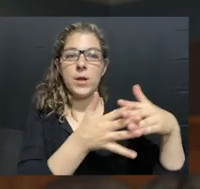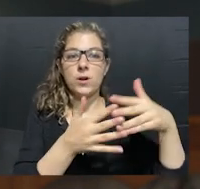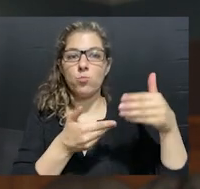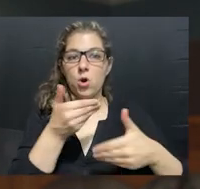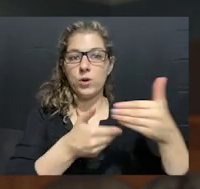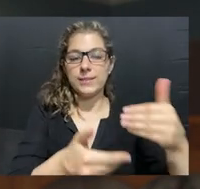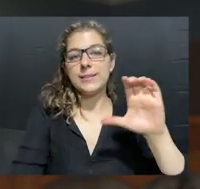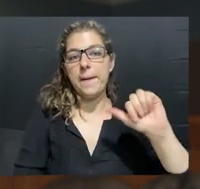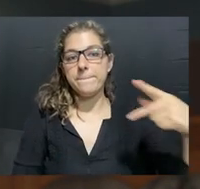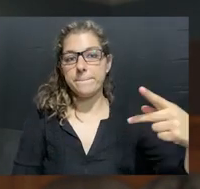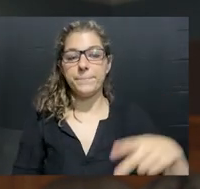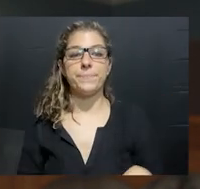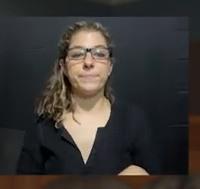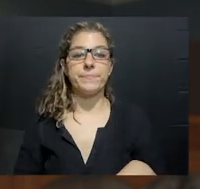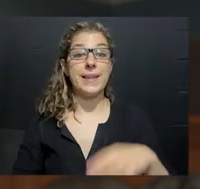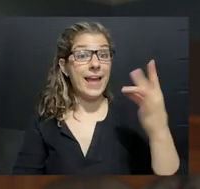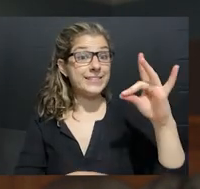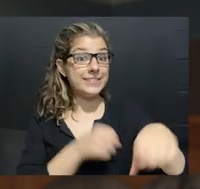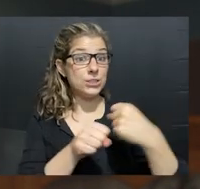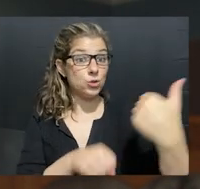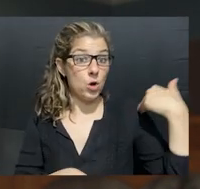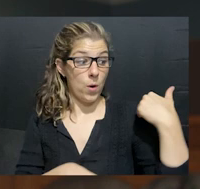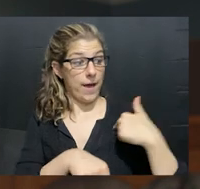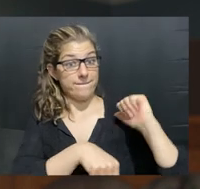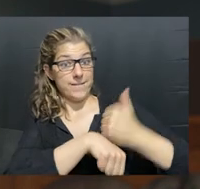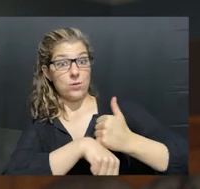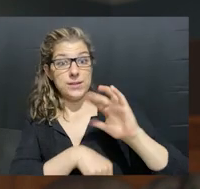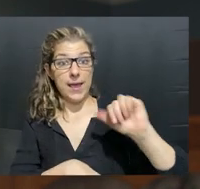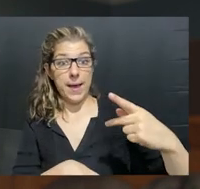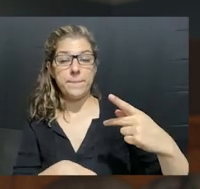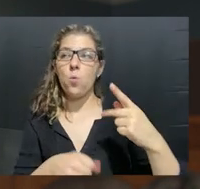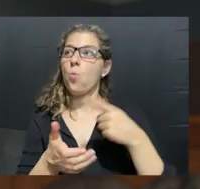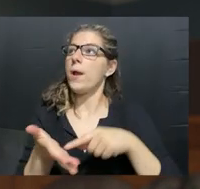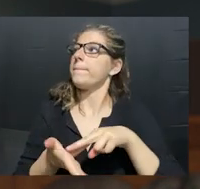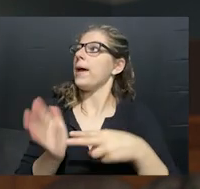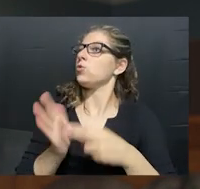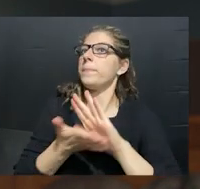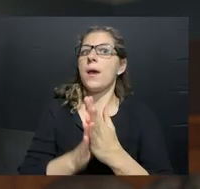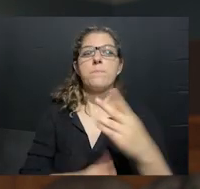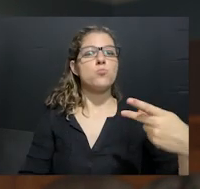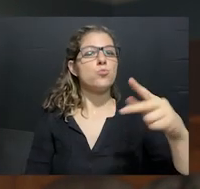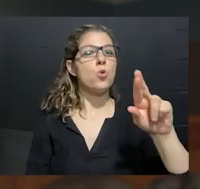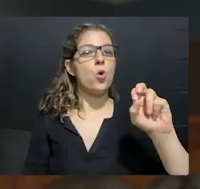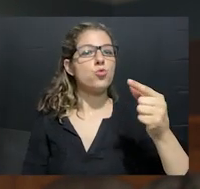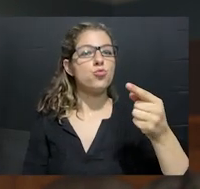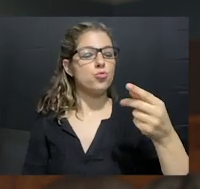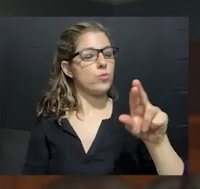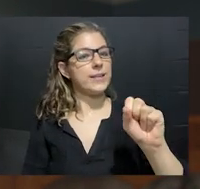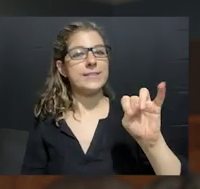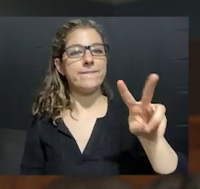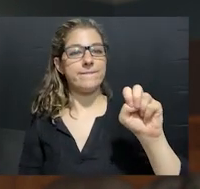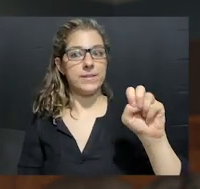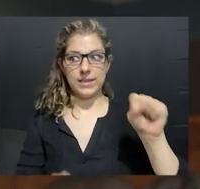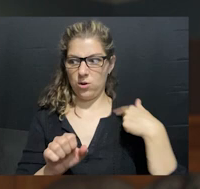Progress. 18 years ago, when I founded CAP, the notion of what it meant to be a progressive and whether progressives